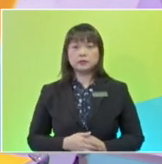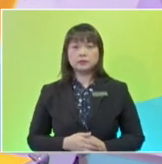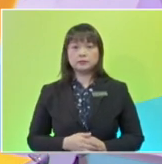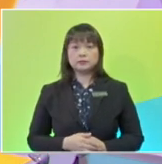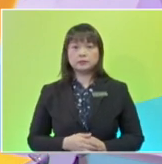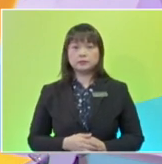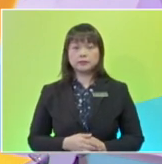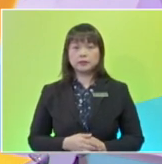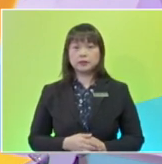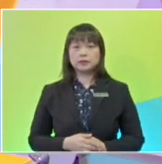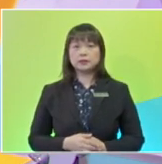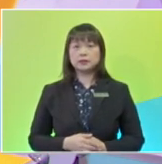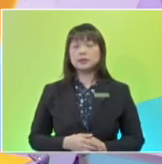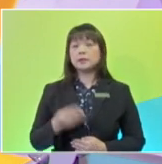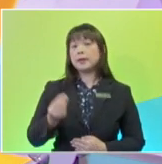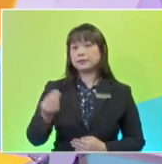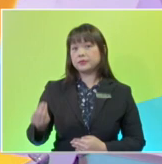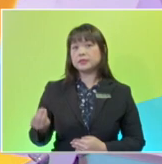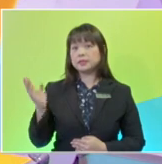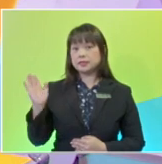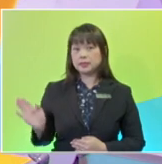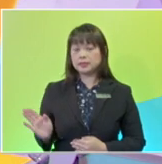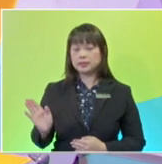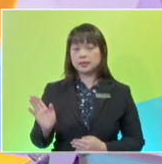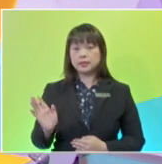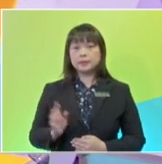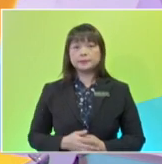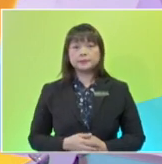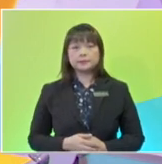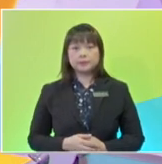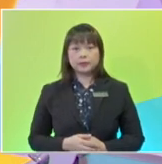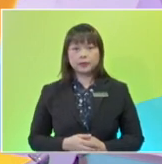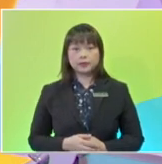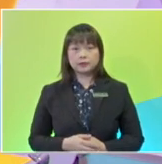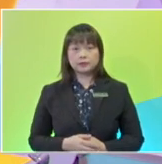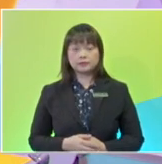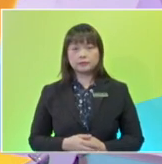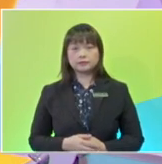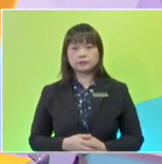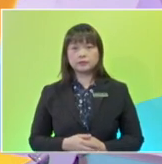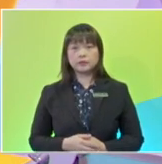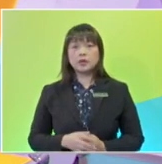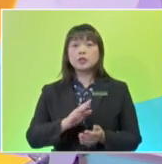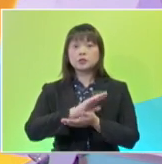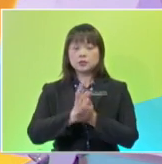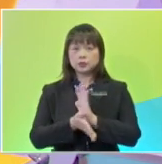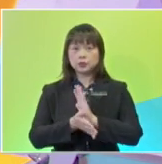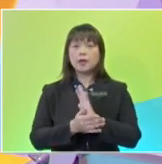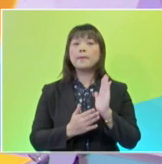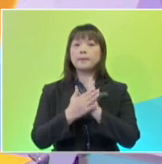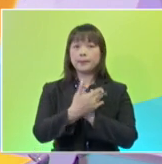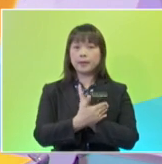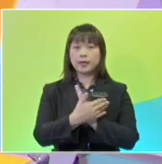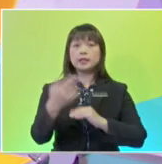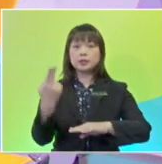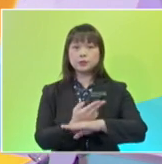So this is the goji berry. And this is the red dates. Yep. So, by using our